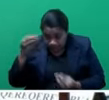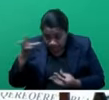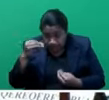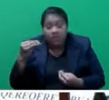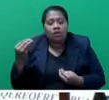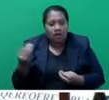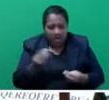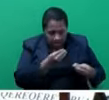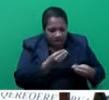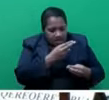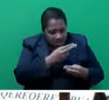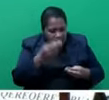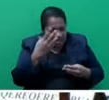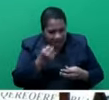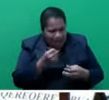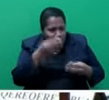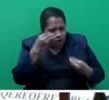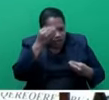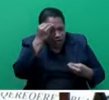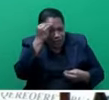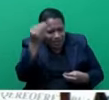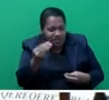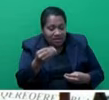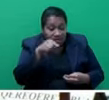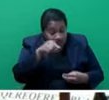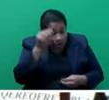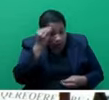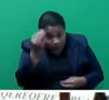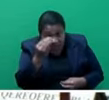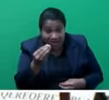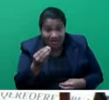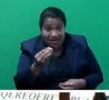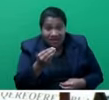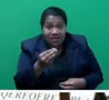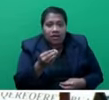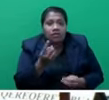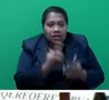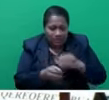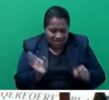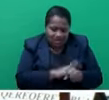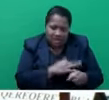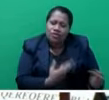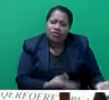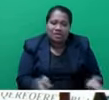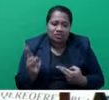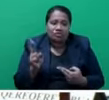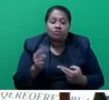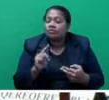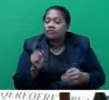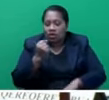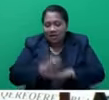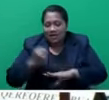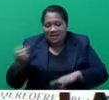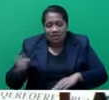that, they form an audit opinion, and on the basis of that audit opinion, they make recommendations to the government, and this is what